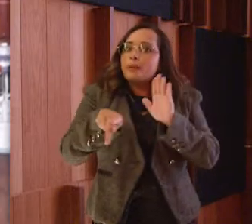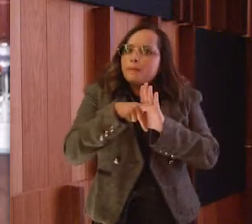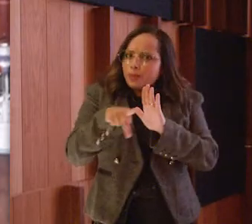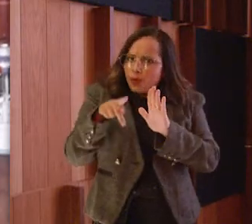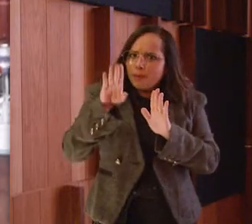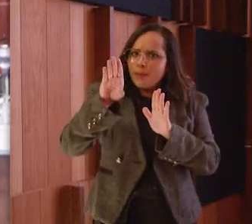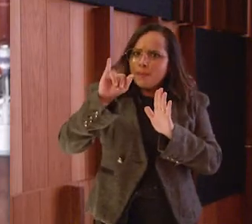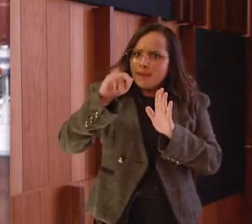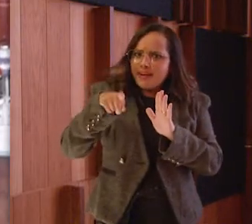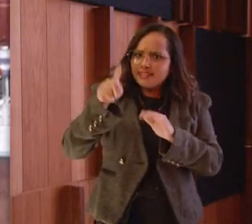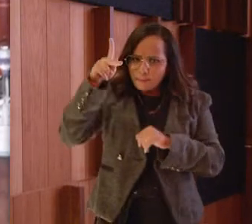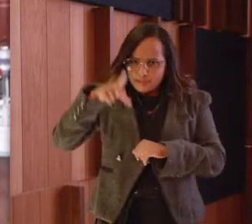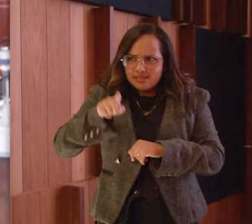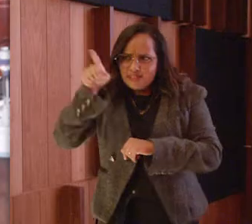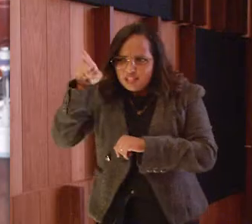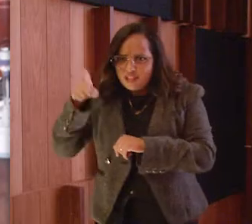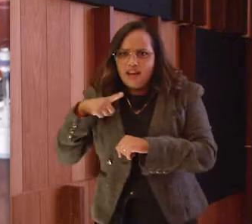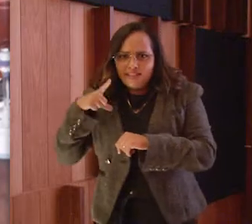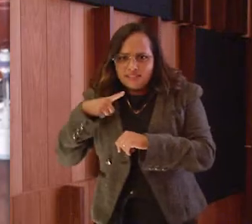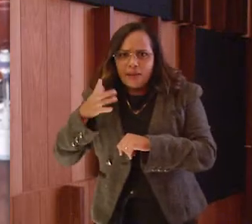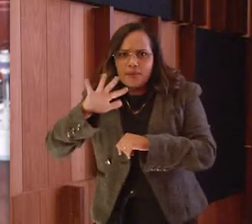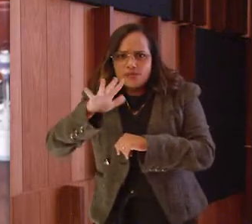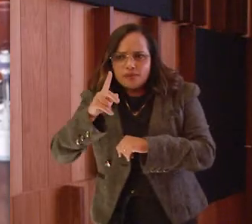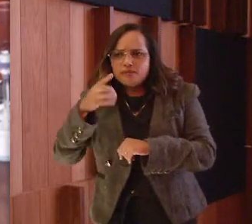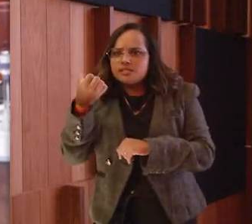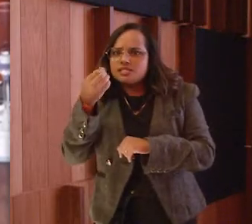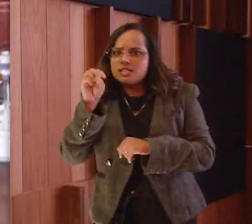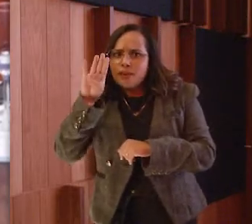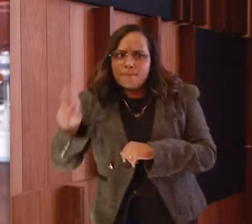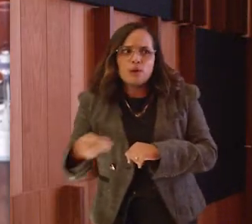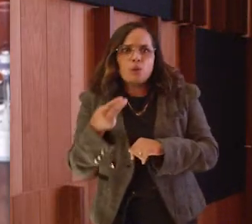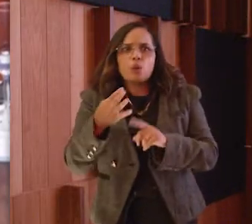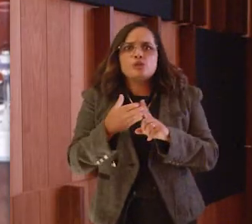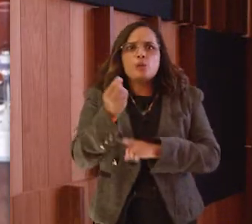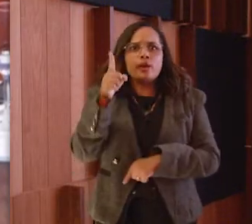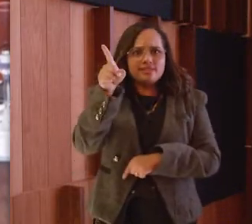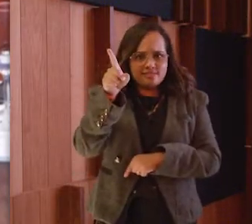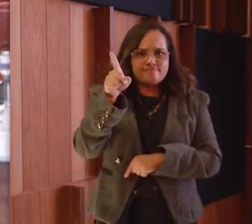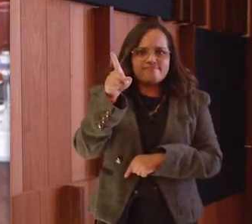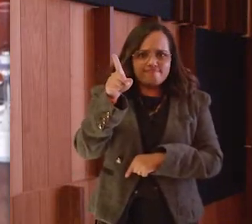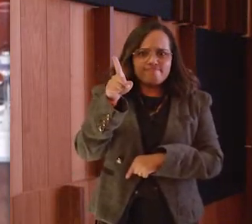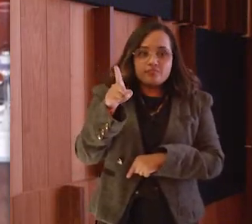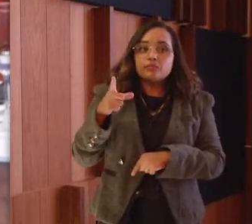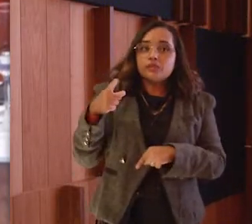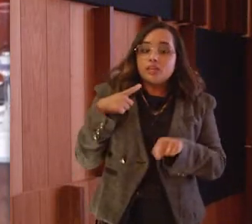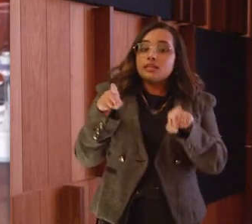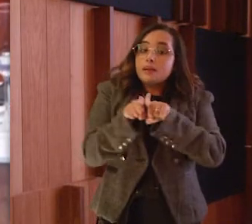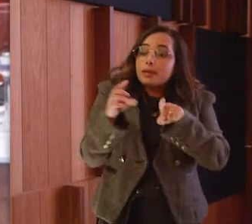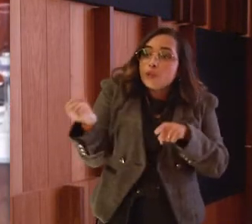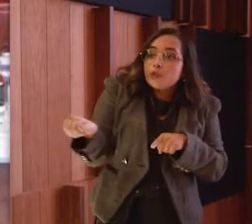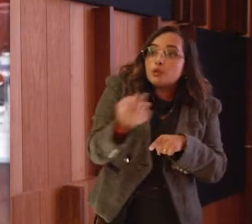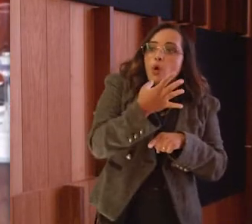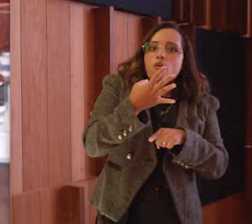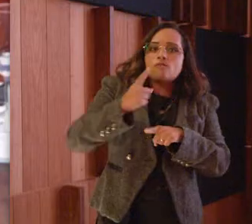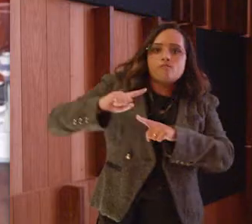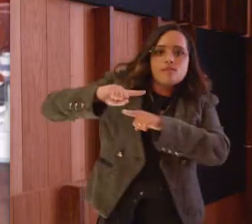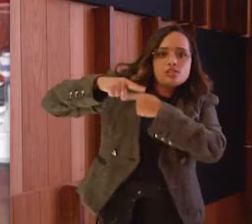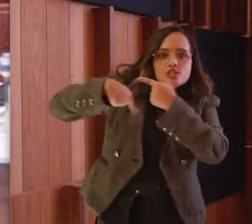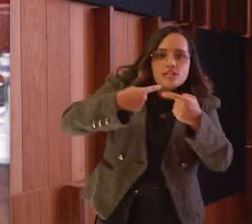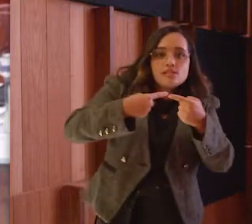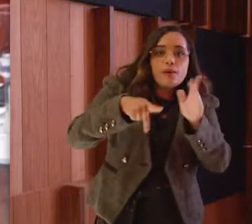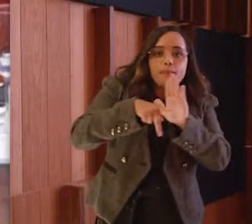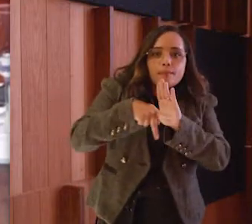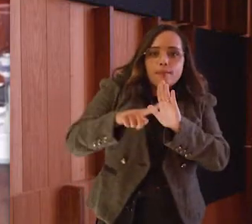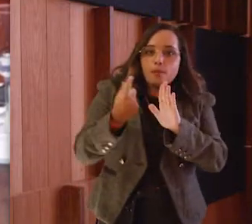economists to undertake next generation type of transfer pricing audits, and the US is not the exception. We're going through exactly the same